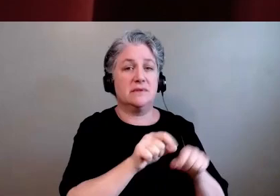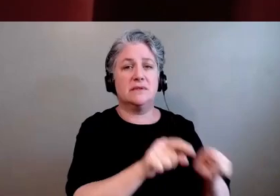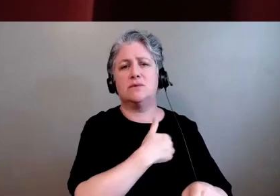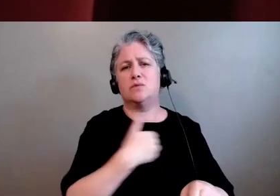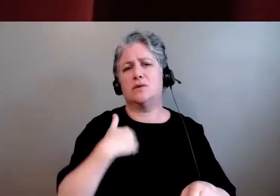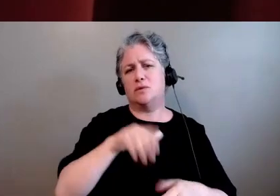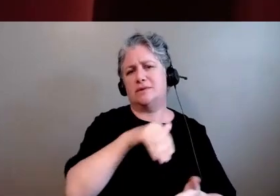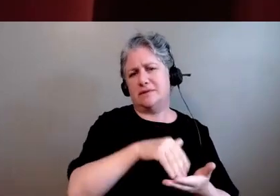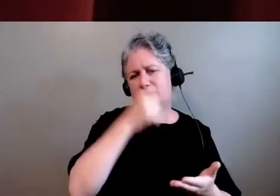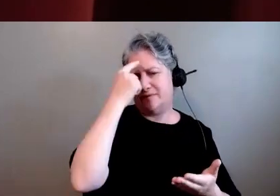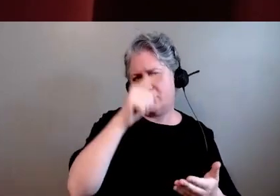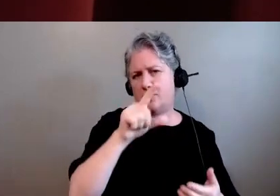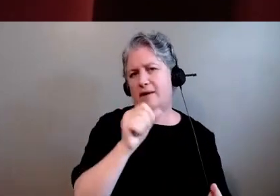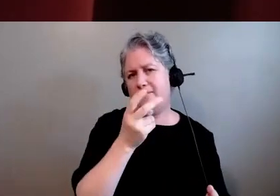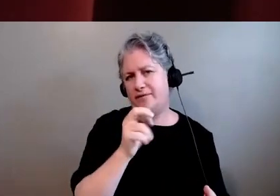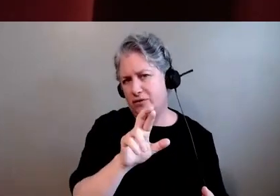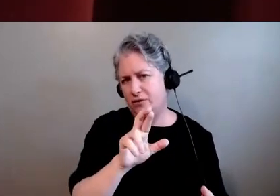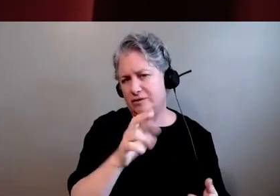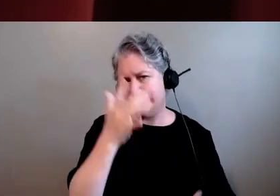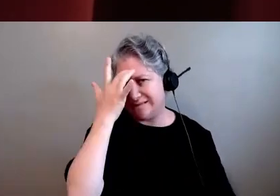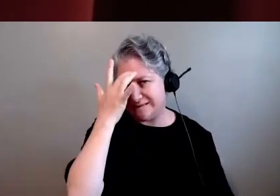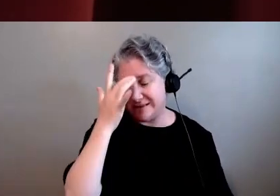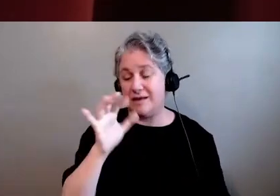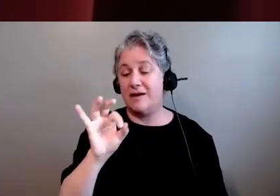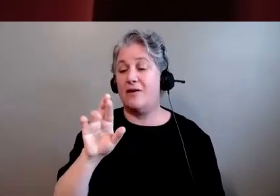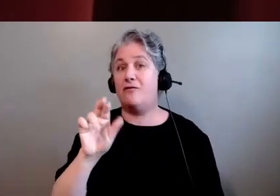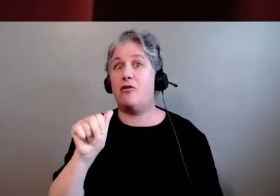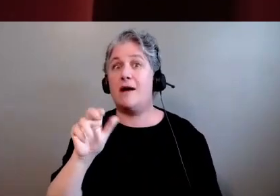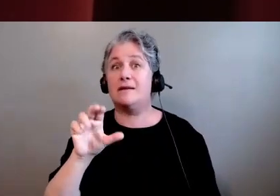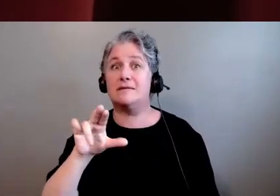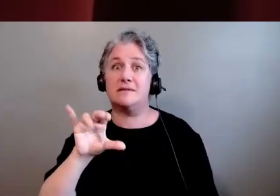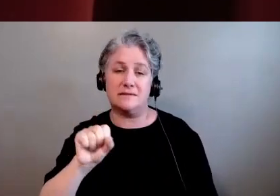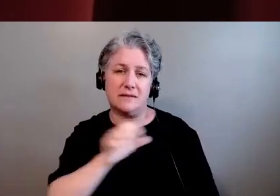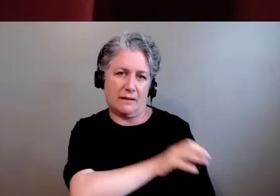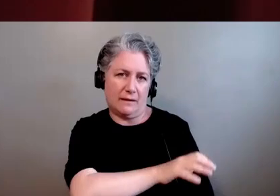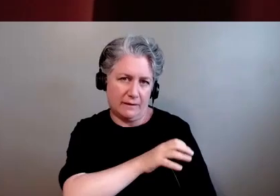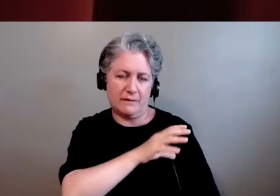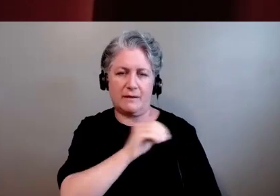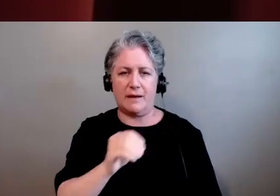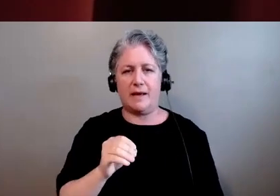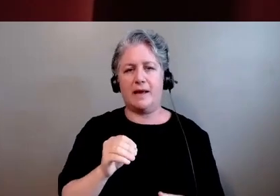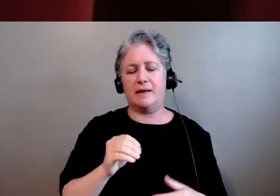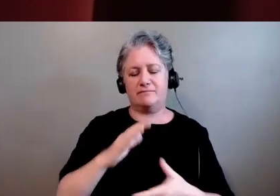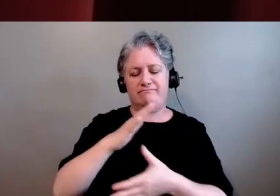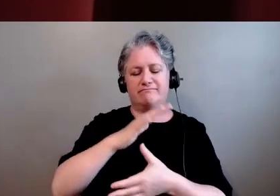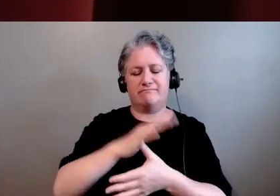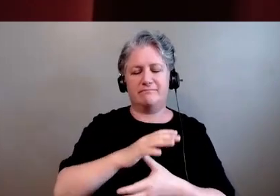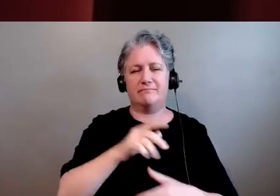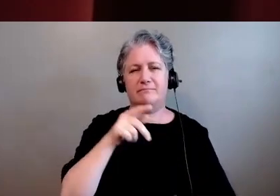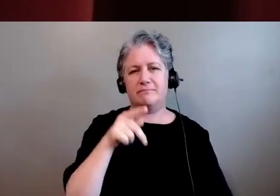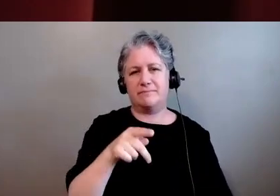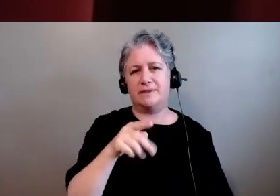Disease, Francis Family Liver Clinic, and specializes in primary biliary